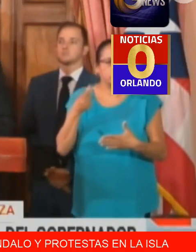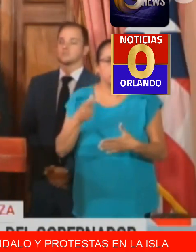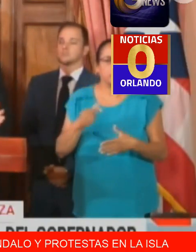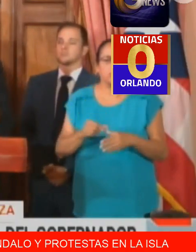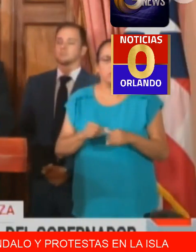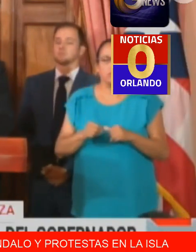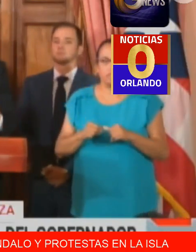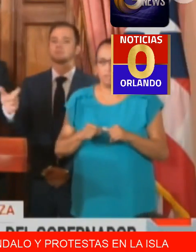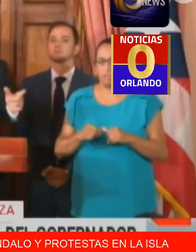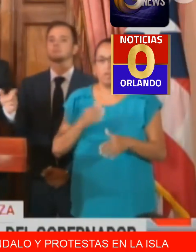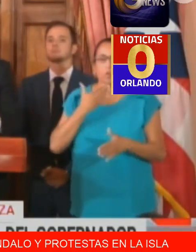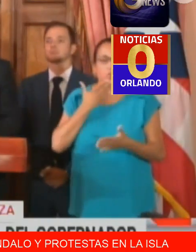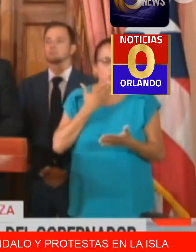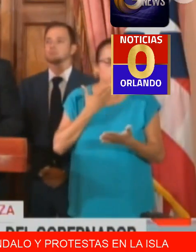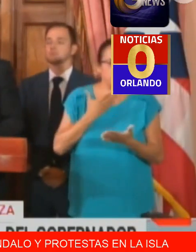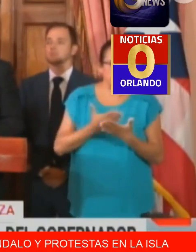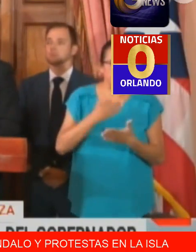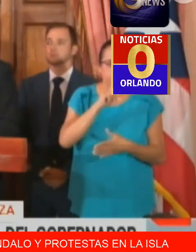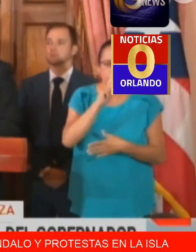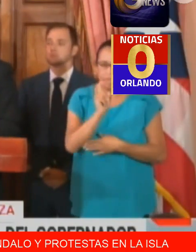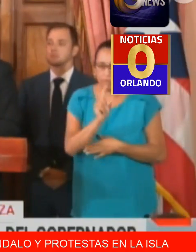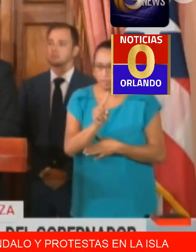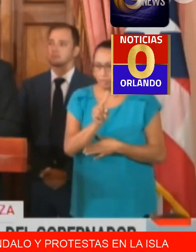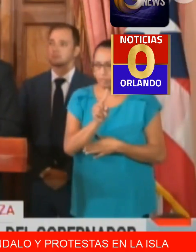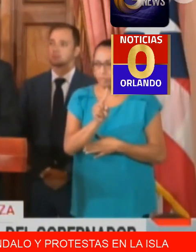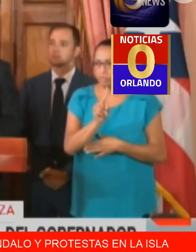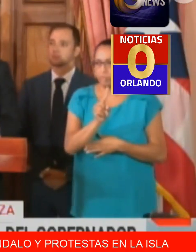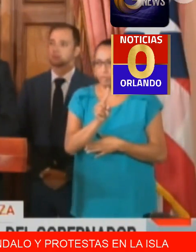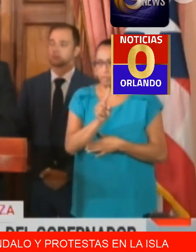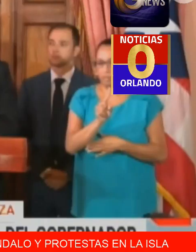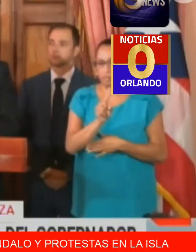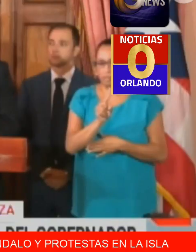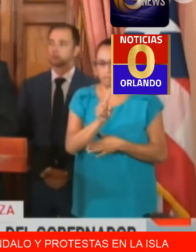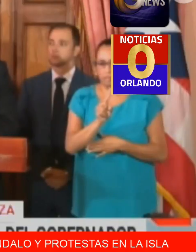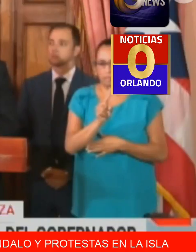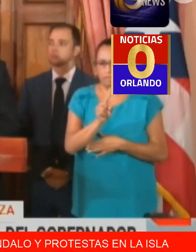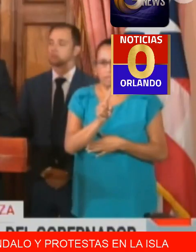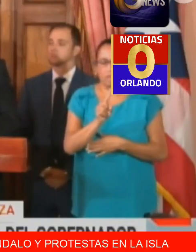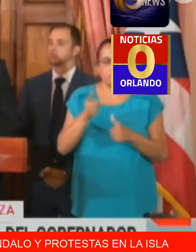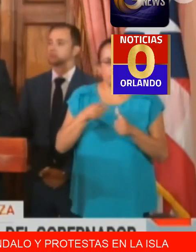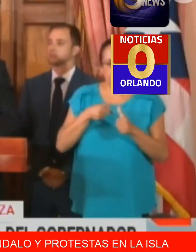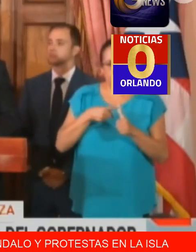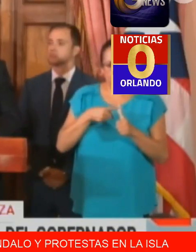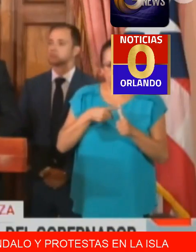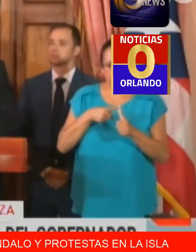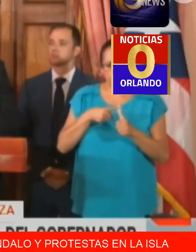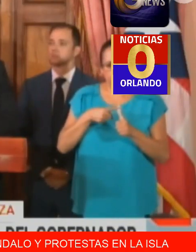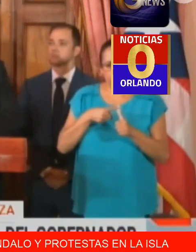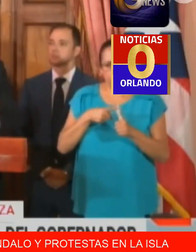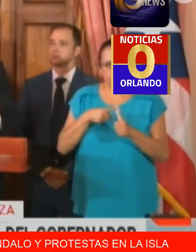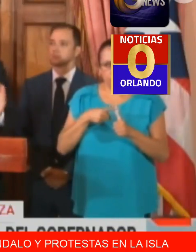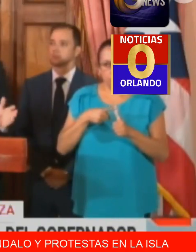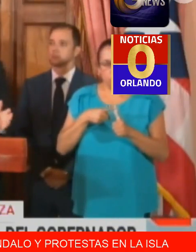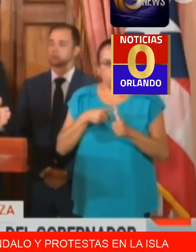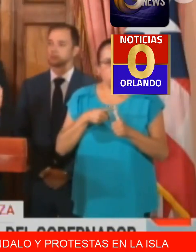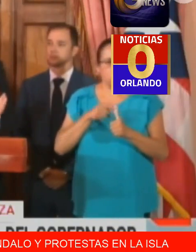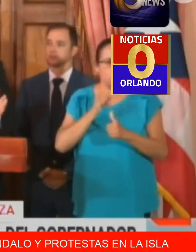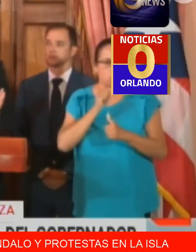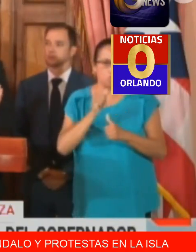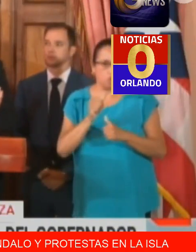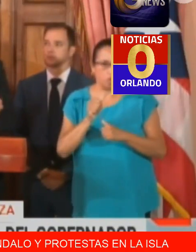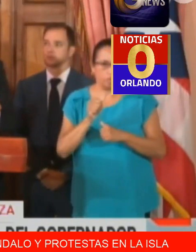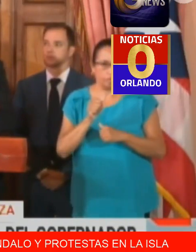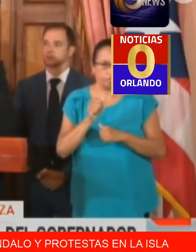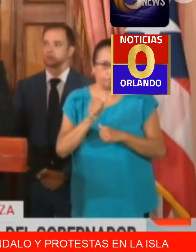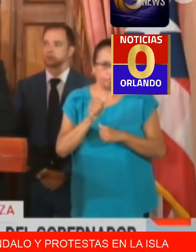Puerto Rico por la falta de confianza que tienen con el gobernador. Let me say a few things. Number one, the numbers do not correlate